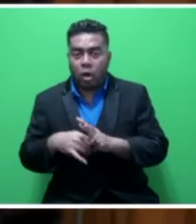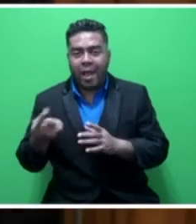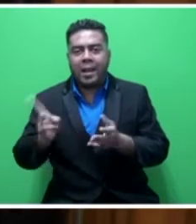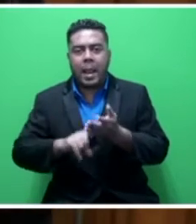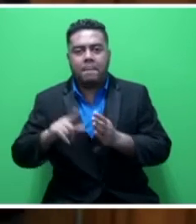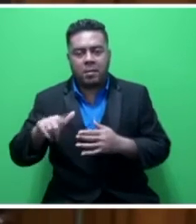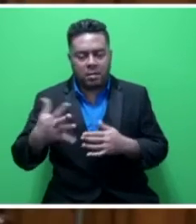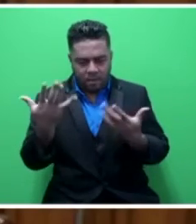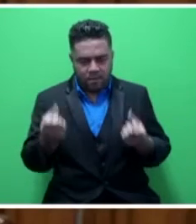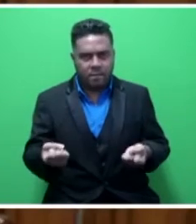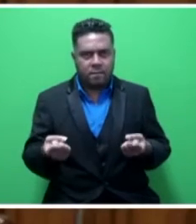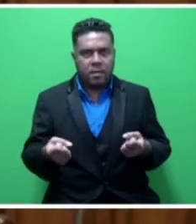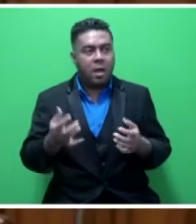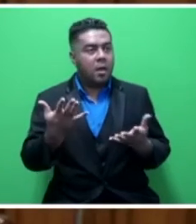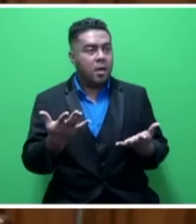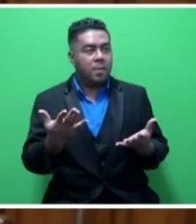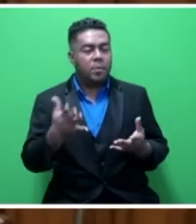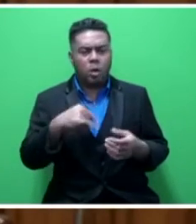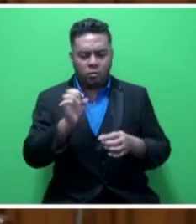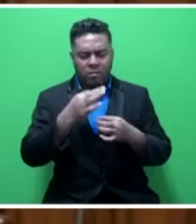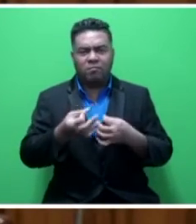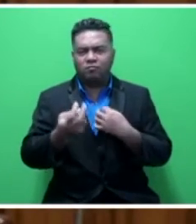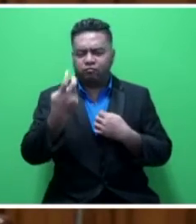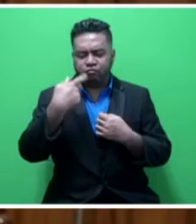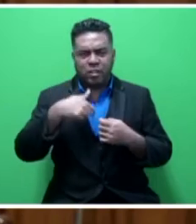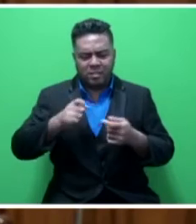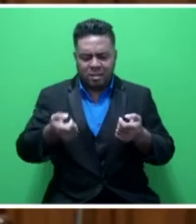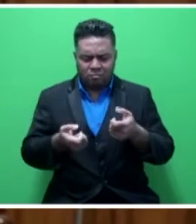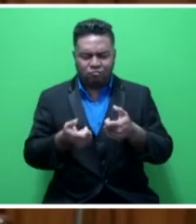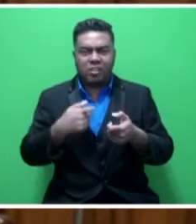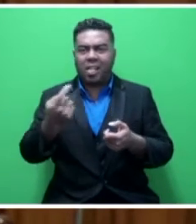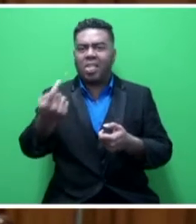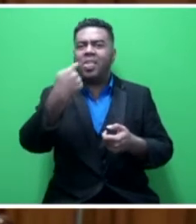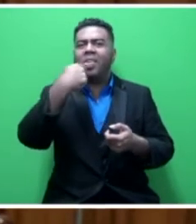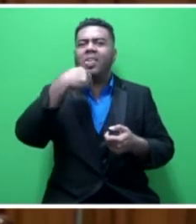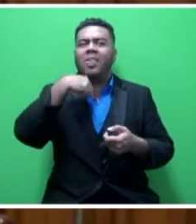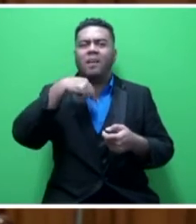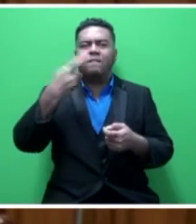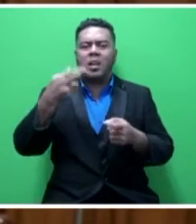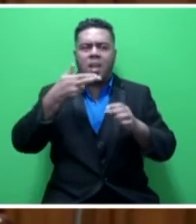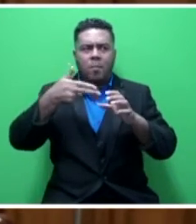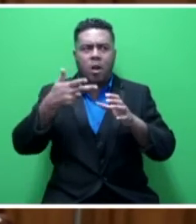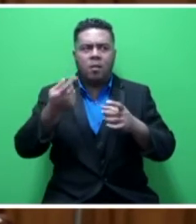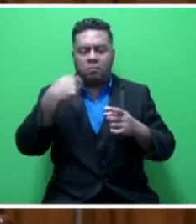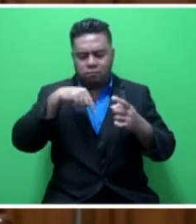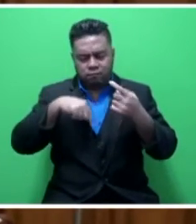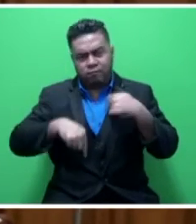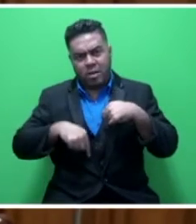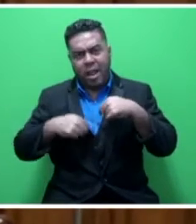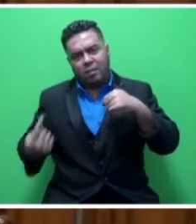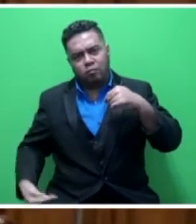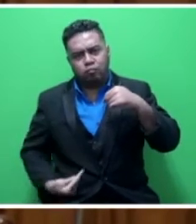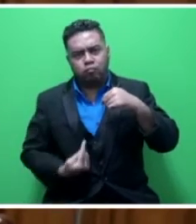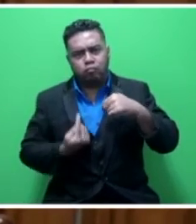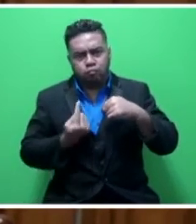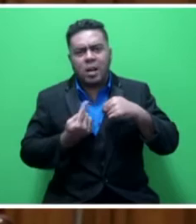is using a fibre optic scope to be able to view the alimentary canal, either from the top and also from the bottom. And